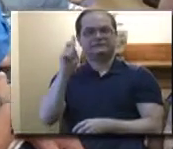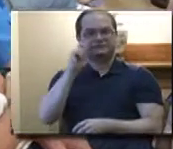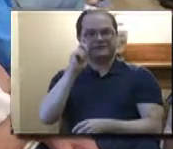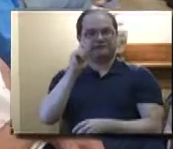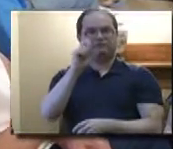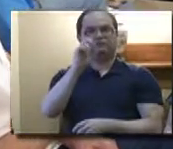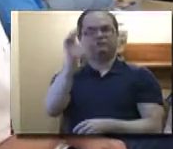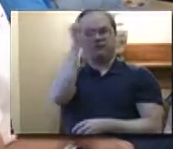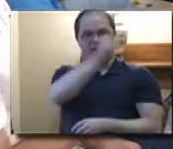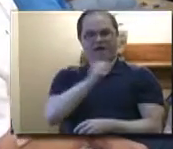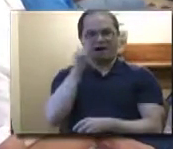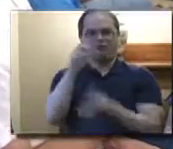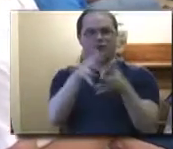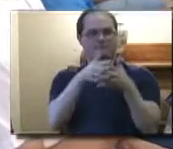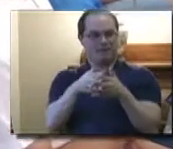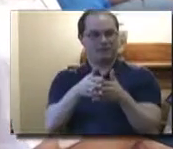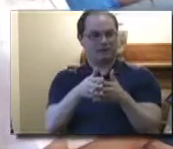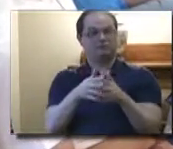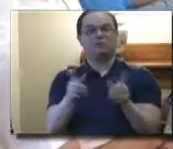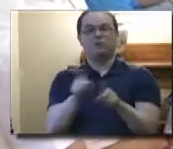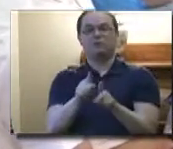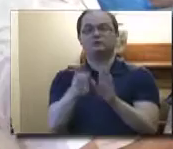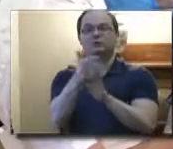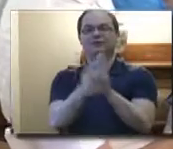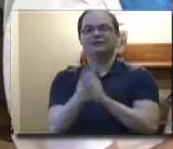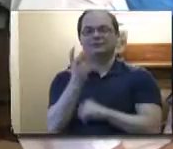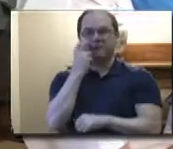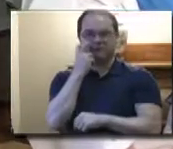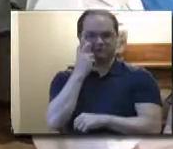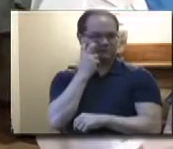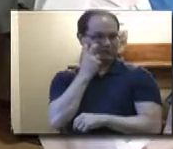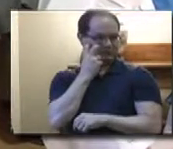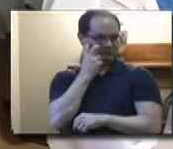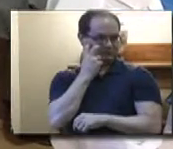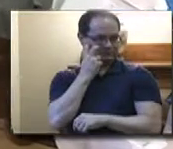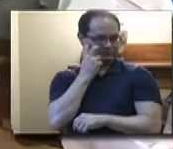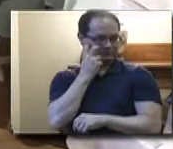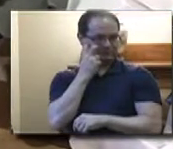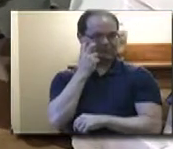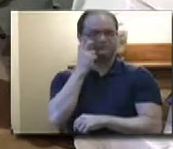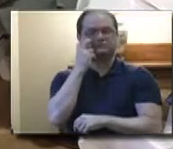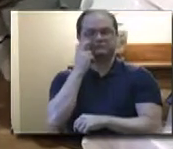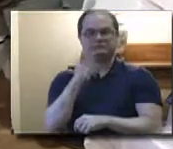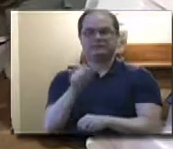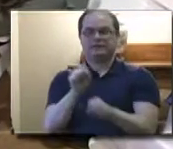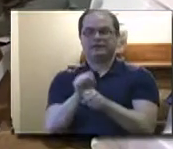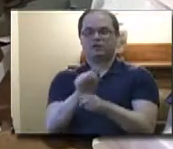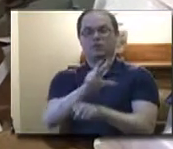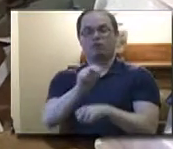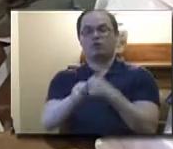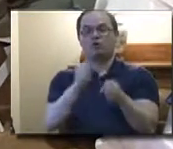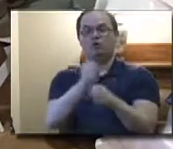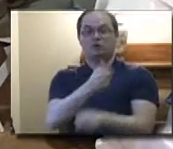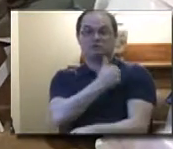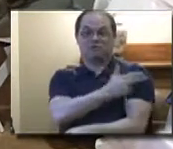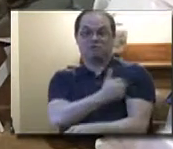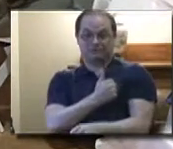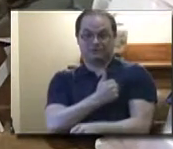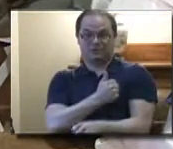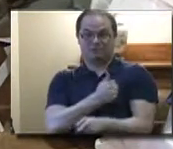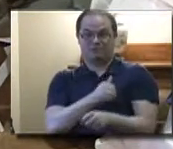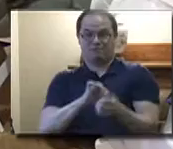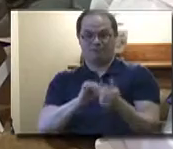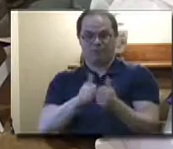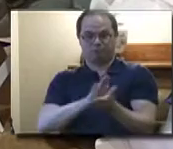African American, was legally blind. And he worked 30 years in the hospital as a